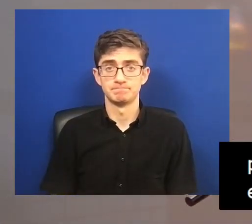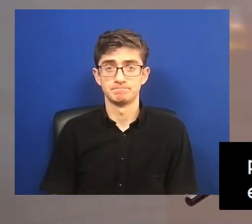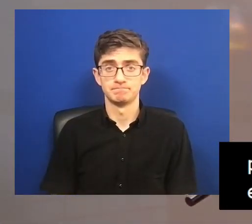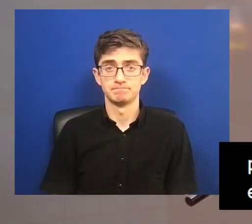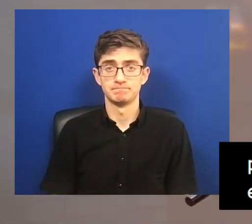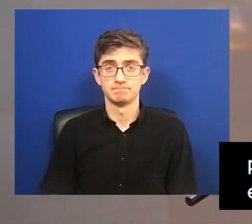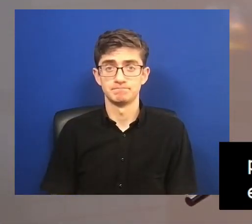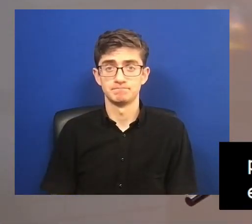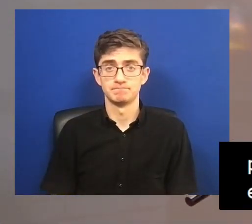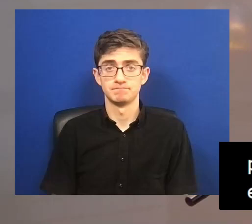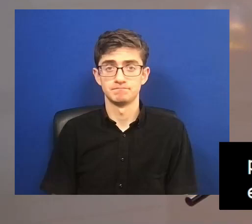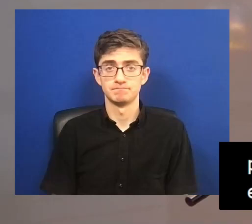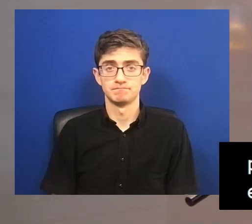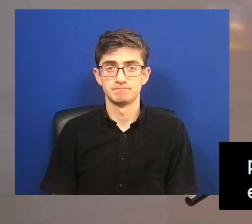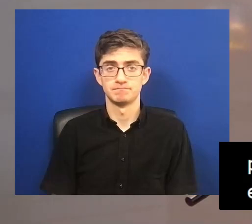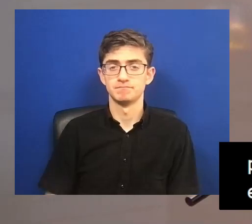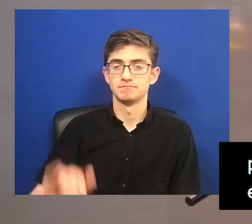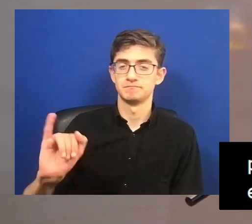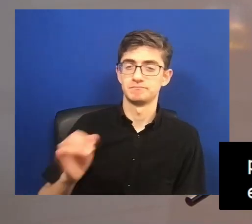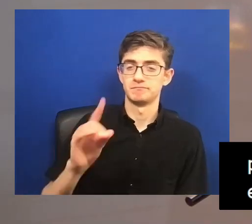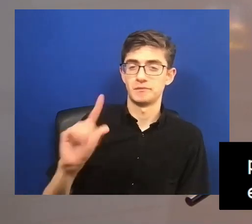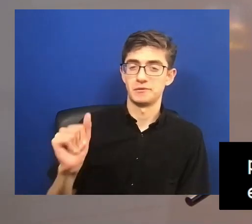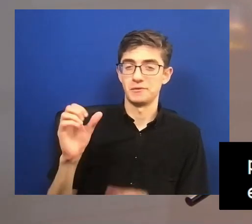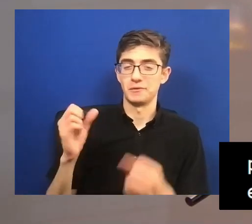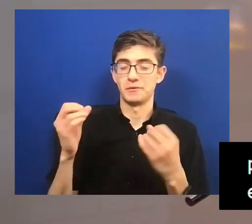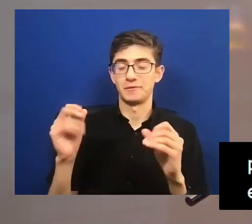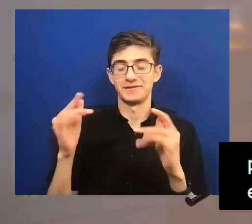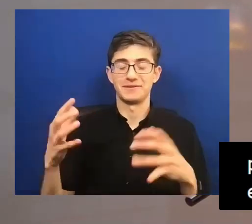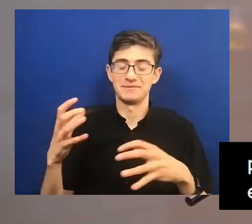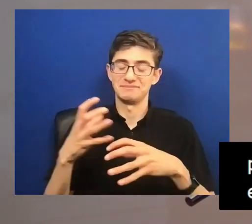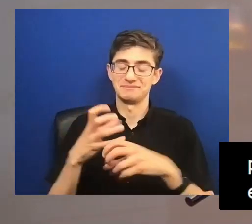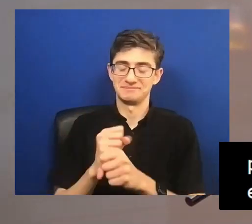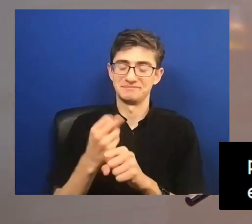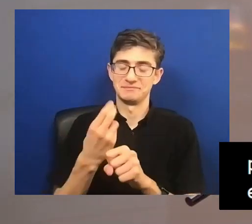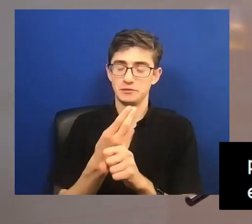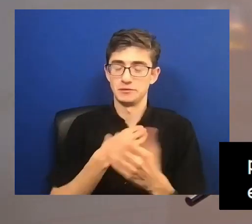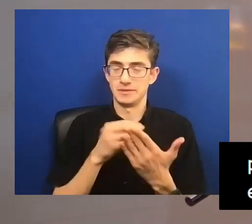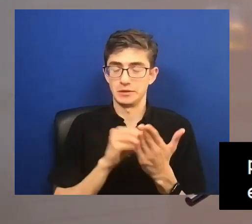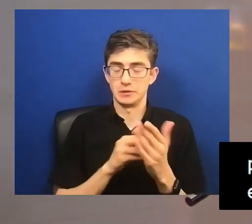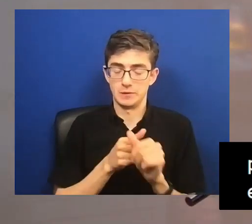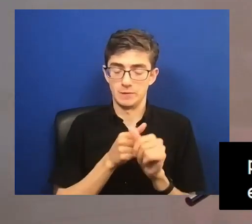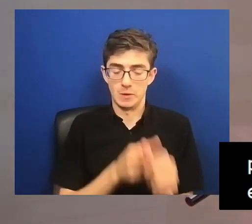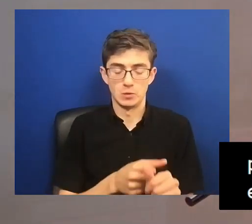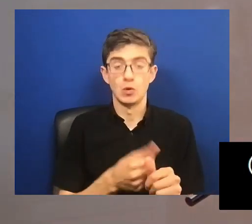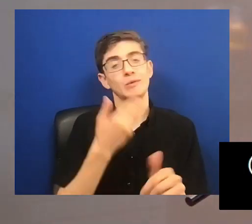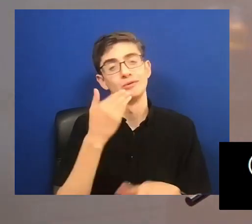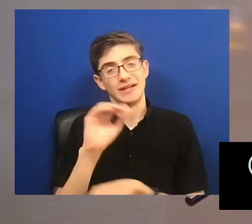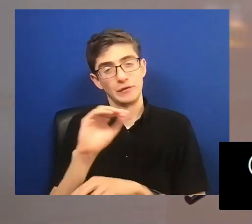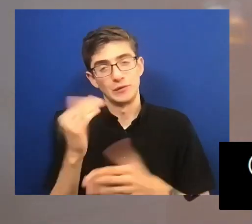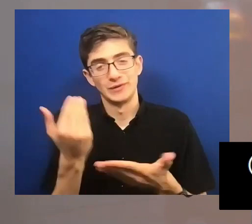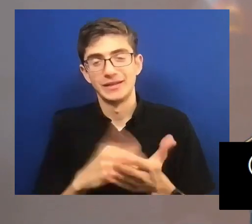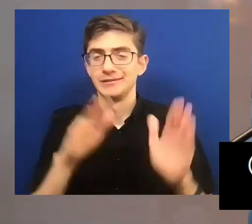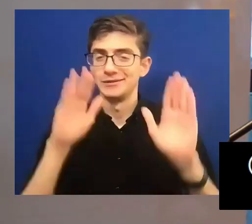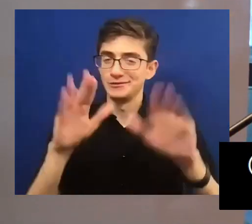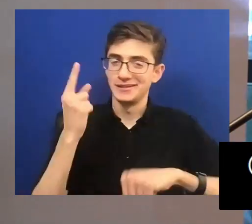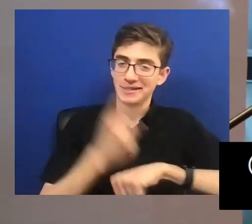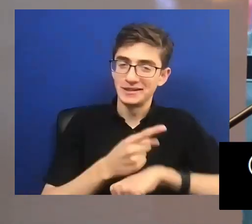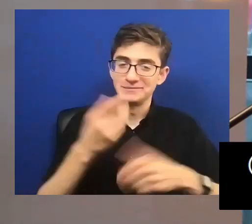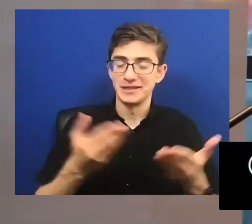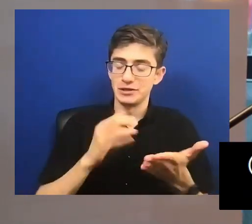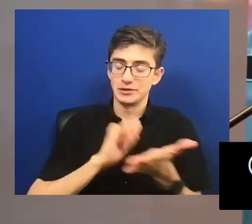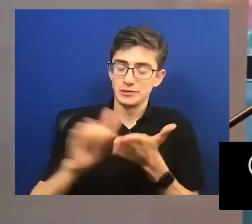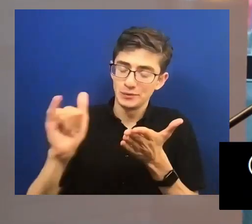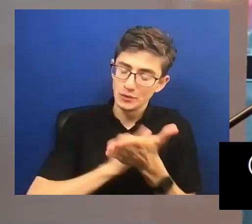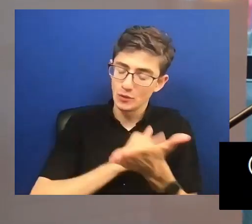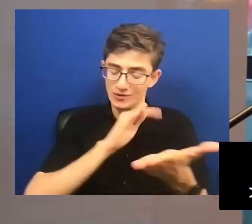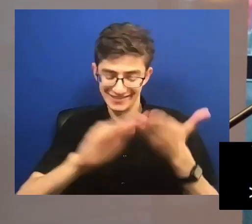Okay, so let me try to make this as quick as possible by reading my notes. Good afternoon again. It's a great day to be in New York City and in Harlem. We're